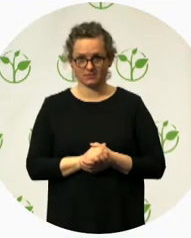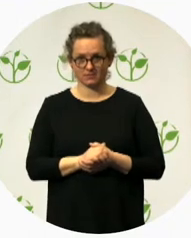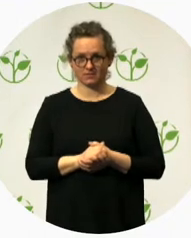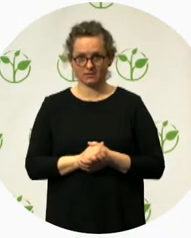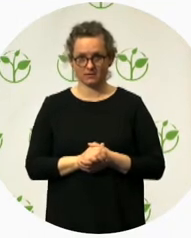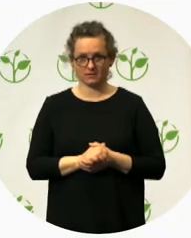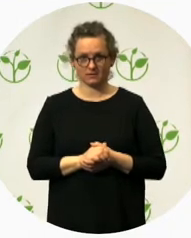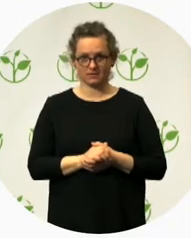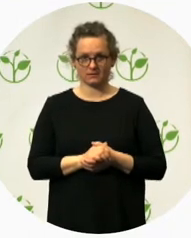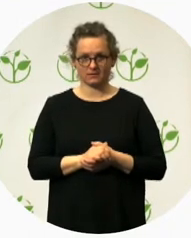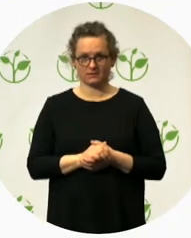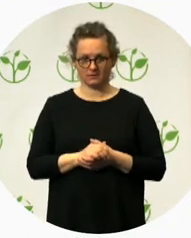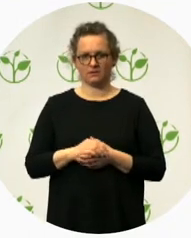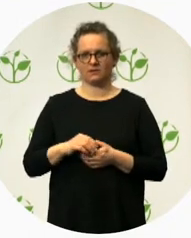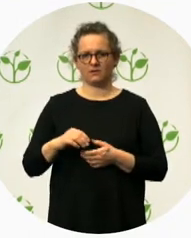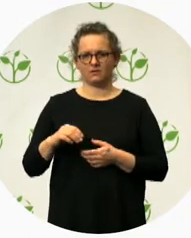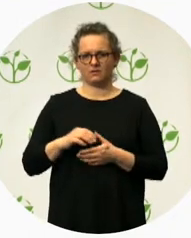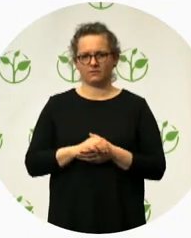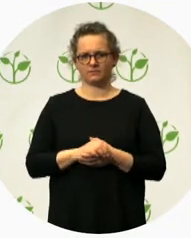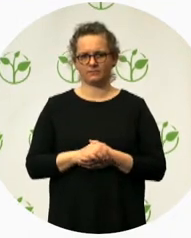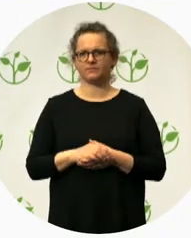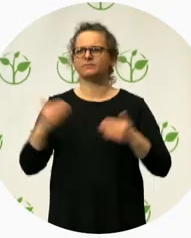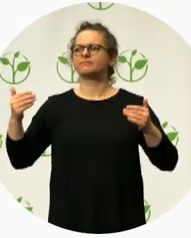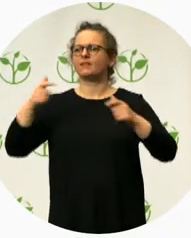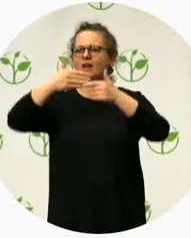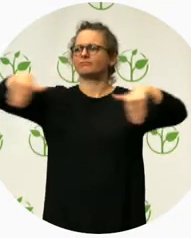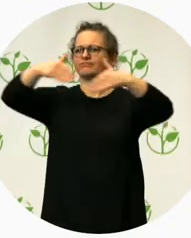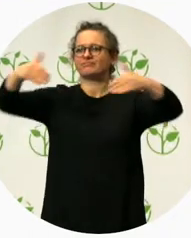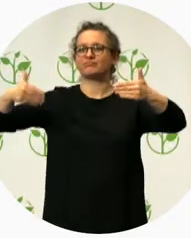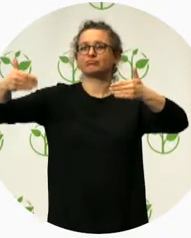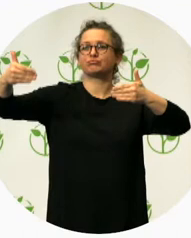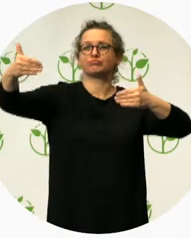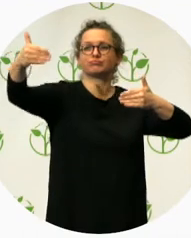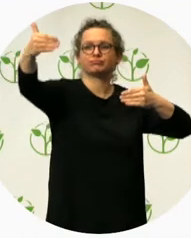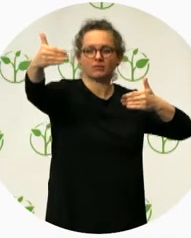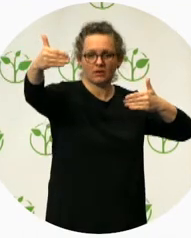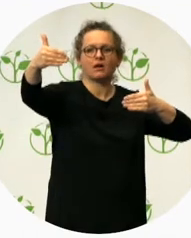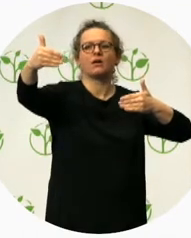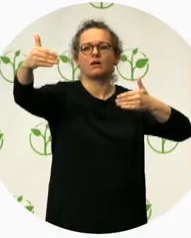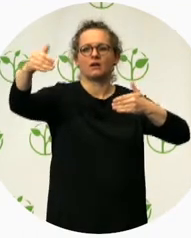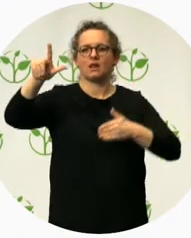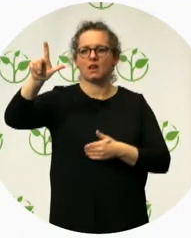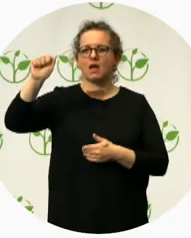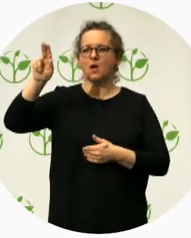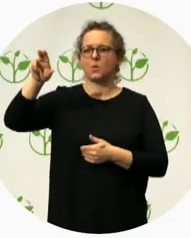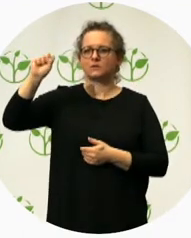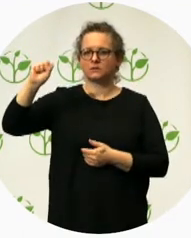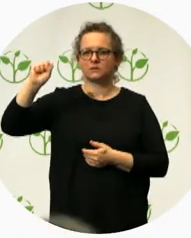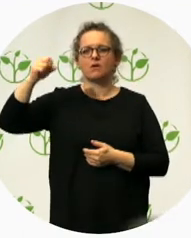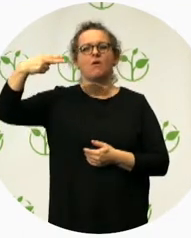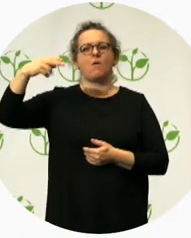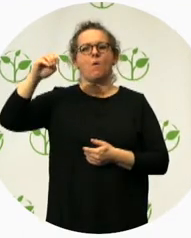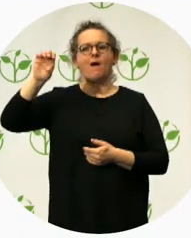That's him. Klaus, what he did was an amazing job. We sent him all the 80-something presentations that we had